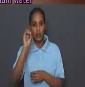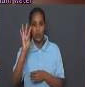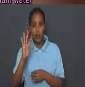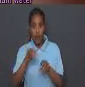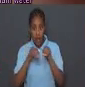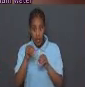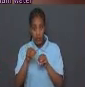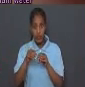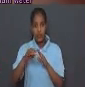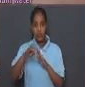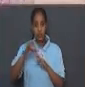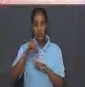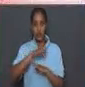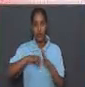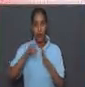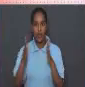acts as the electrolyte.